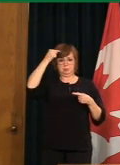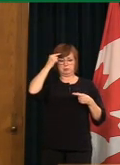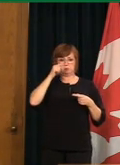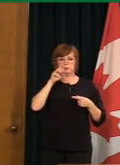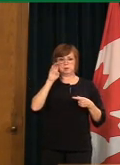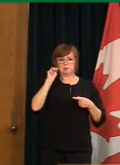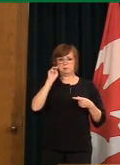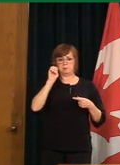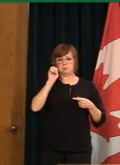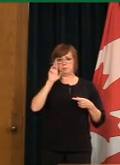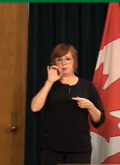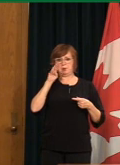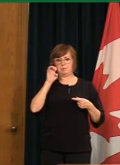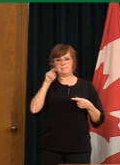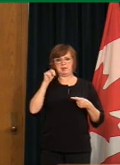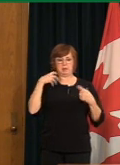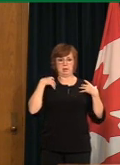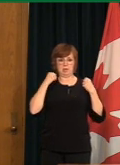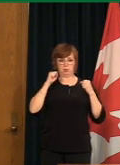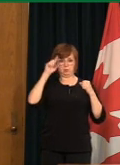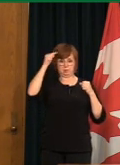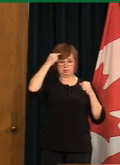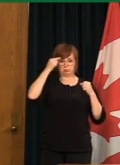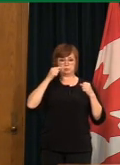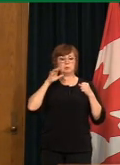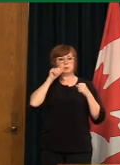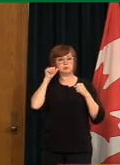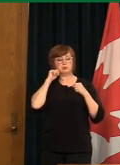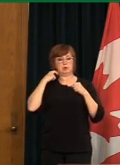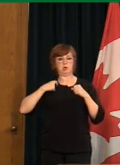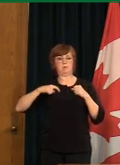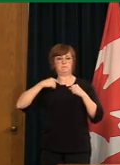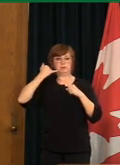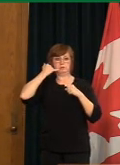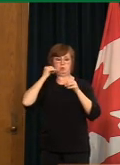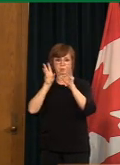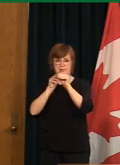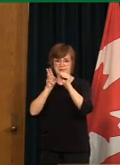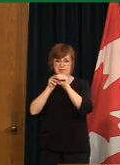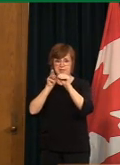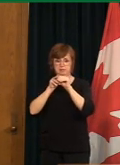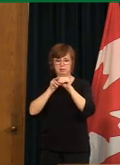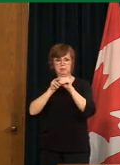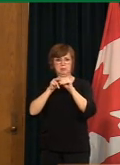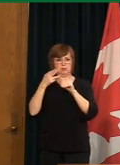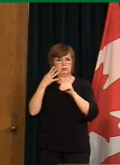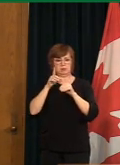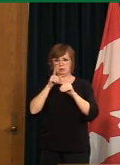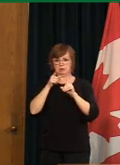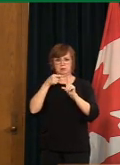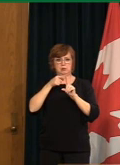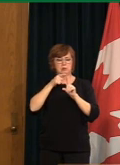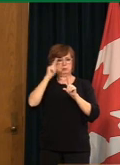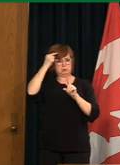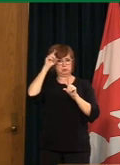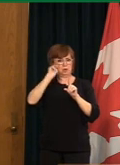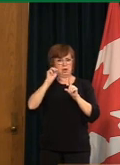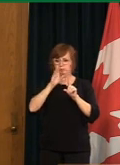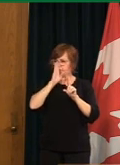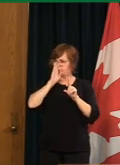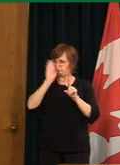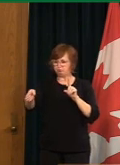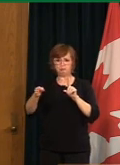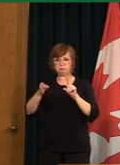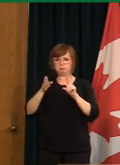call with his federal and provincial counterparts, and he asked these very exact questions without any answers. So